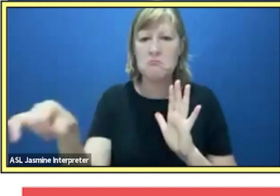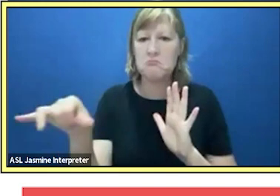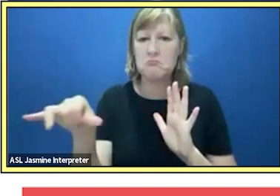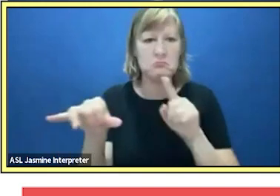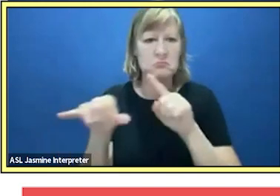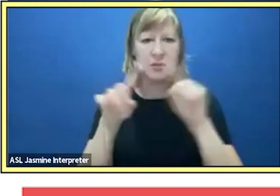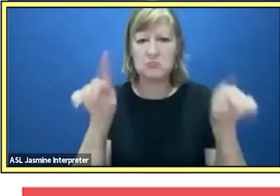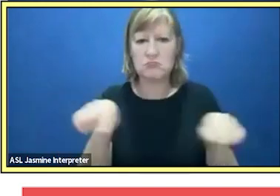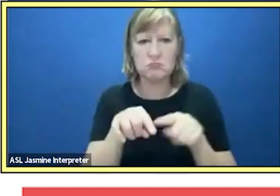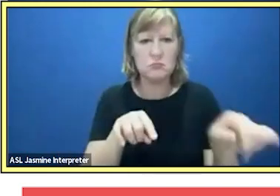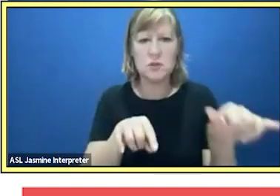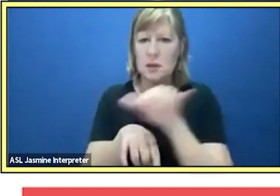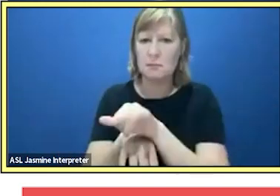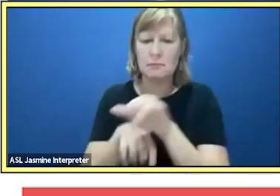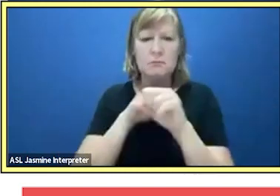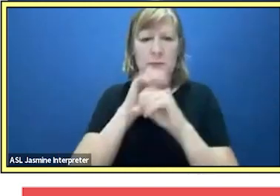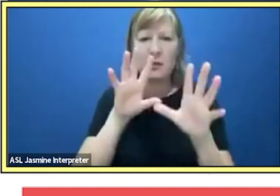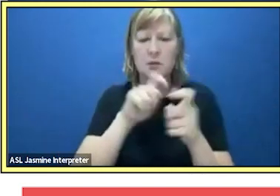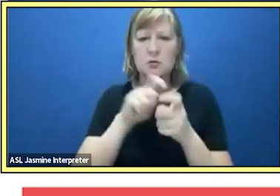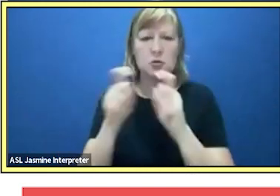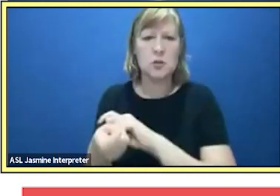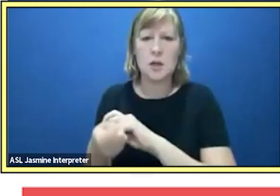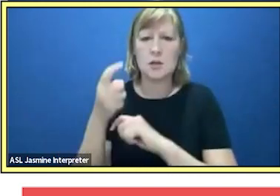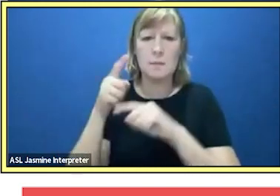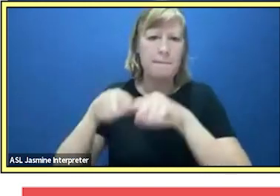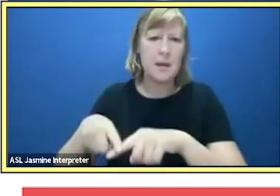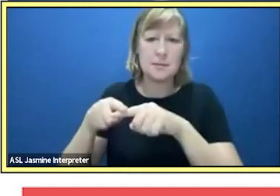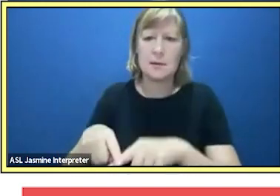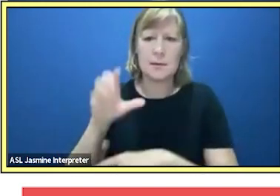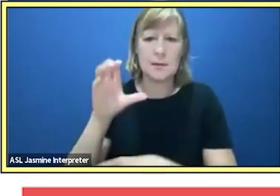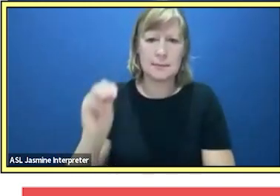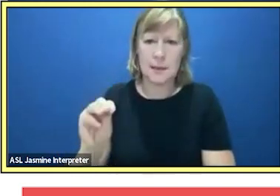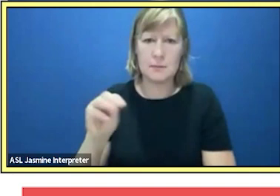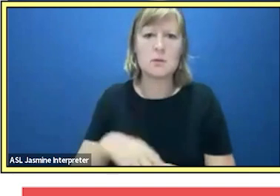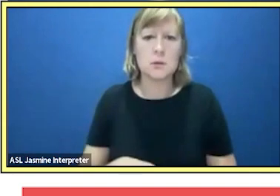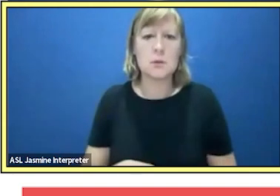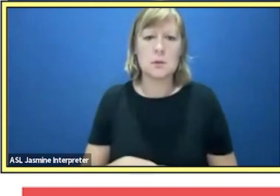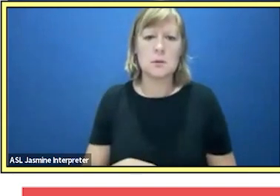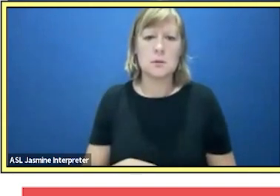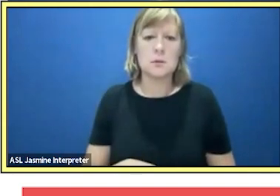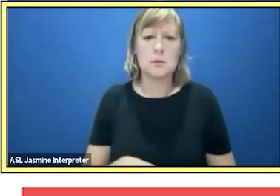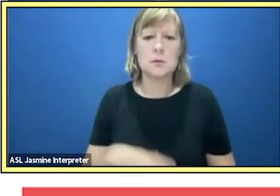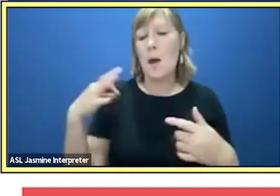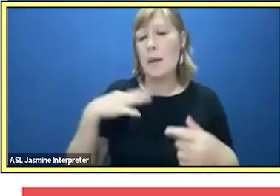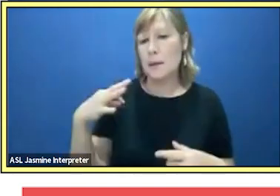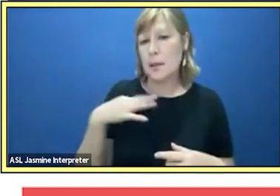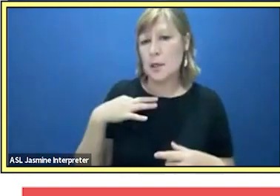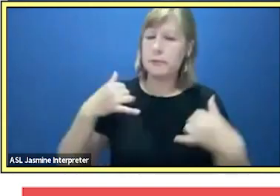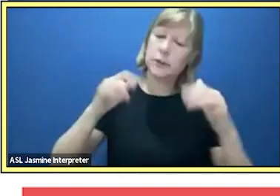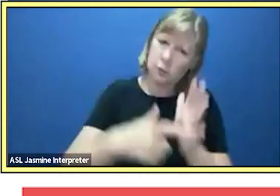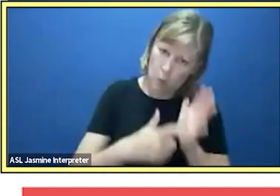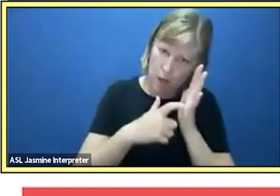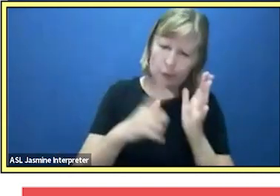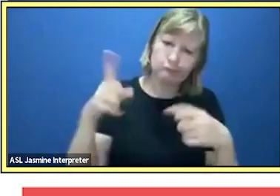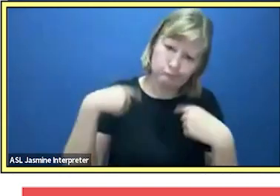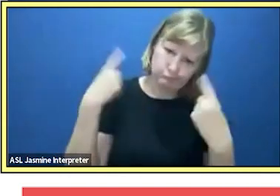Nothing will really be different based on case management for how that happens. So an application will